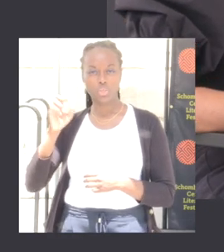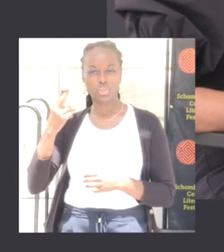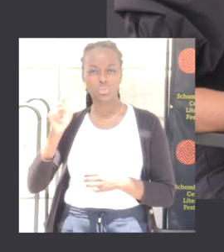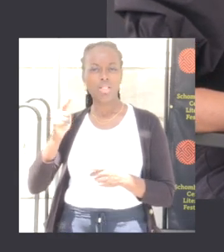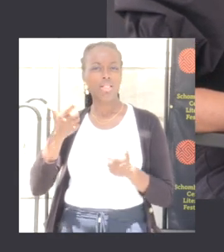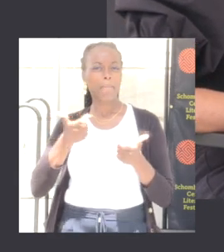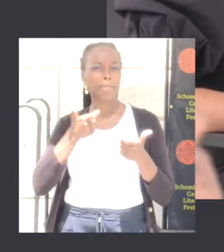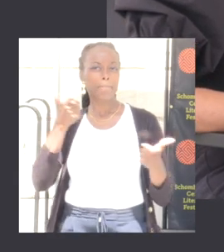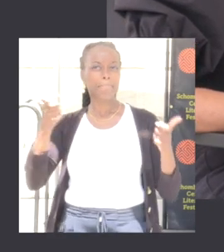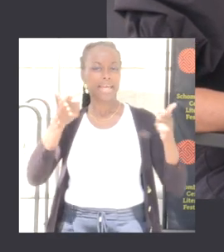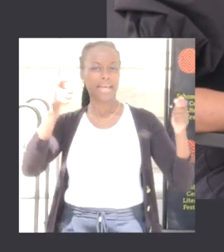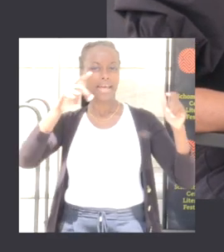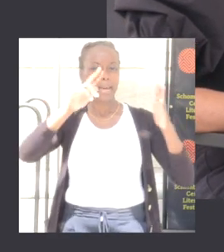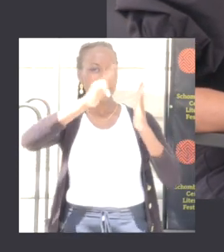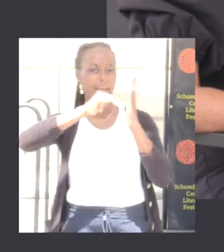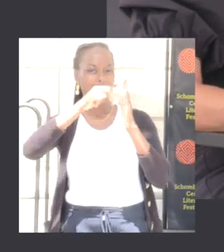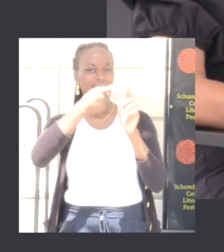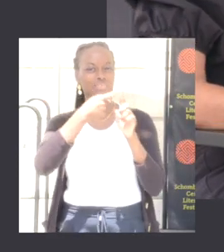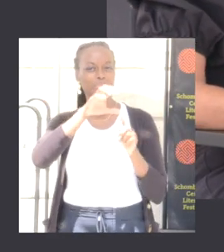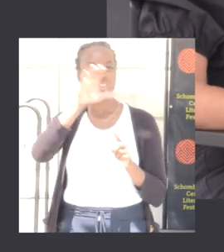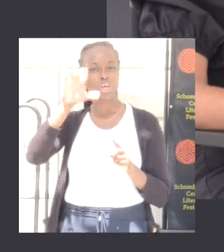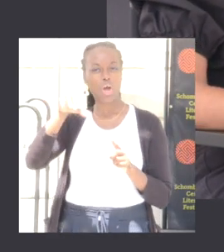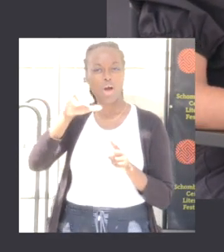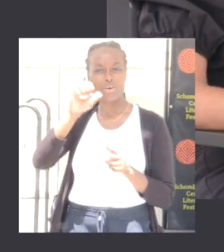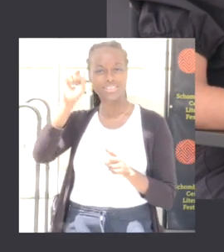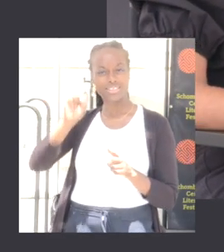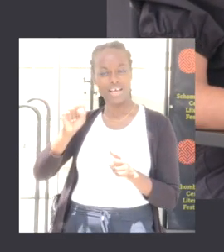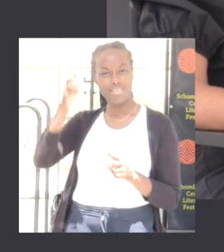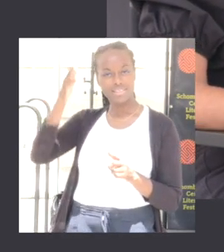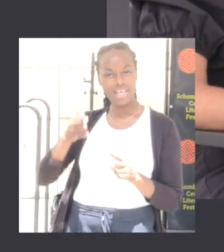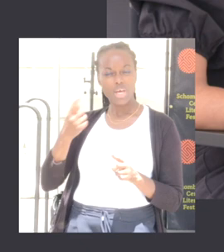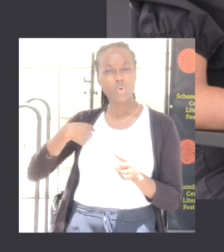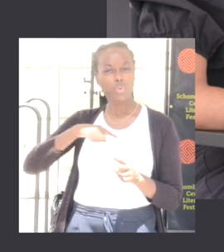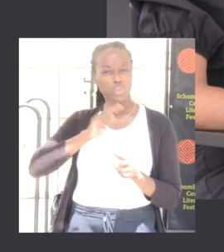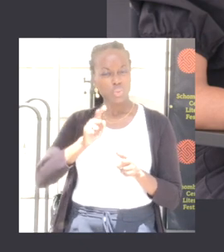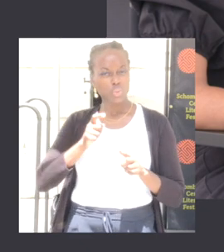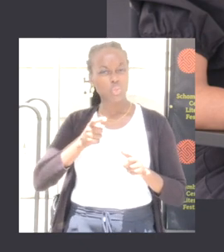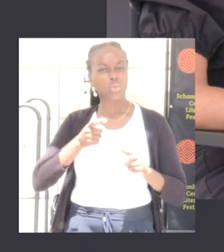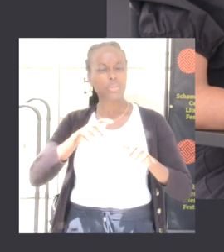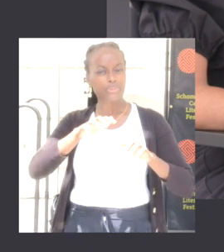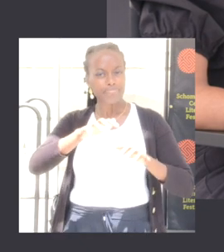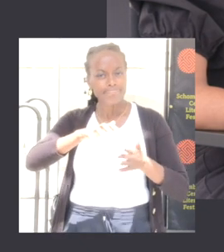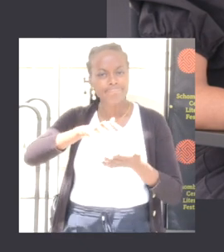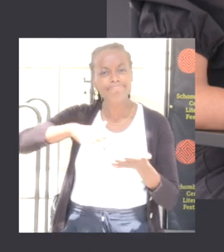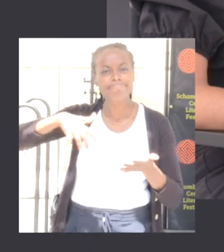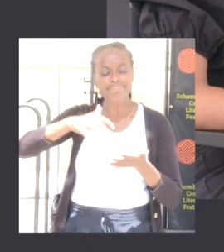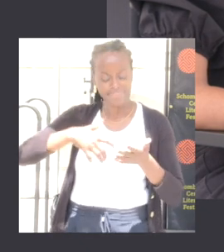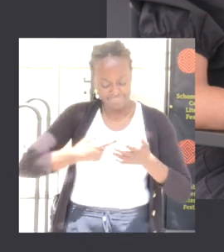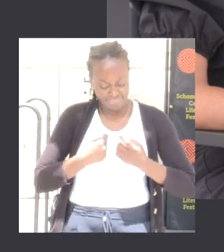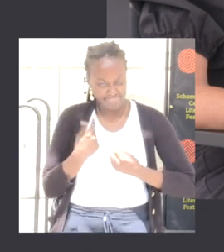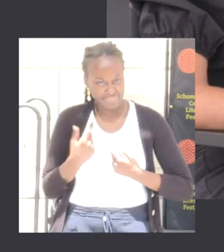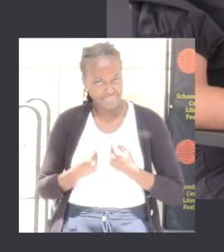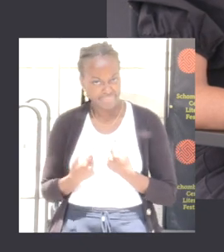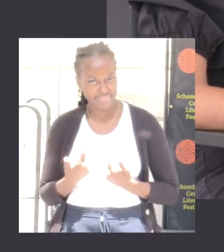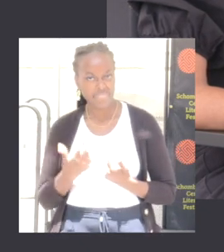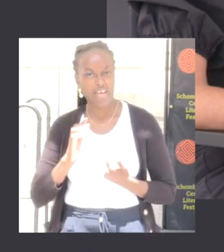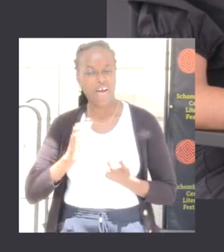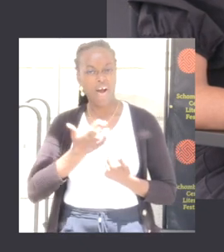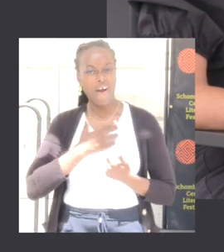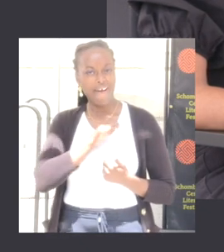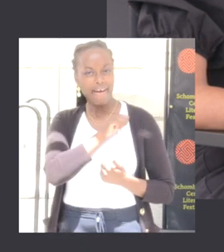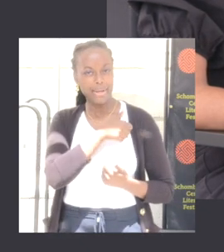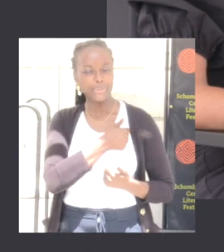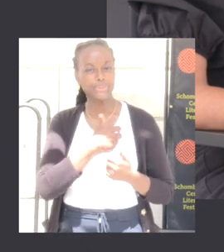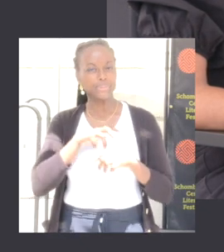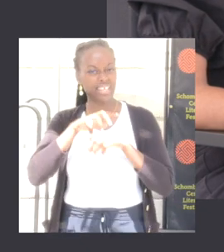set in Chicago's South Side, we should all weed, rake, and dig deeply to uproot the attitudes, habits that marginalize,